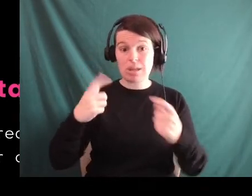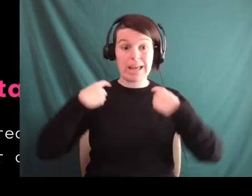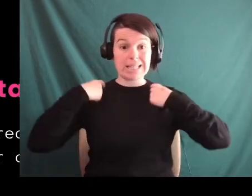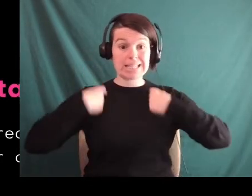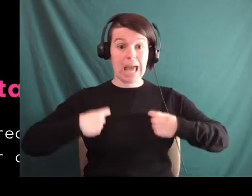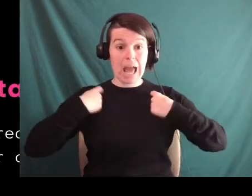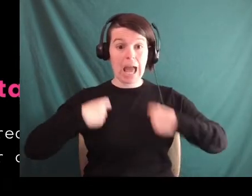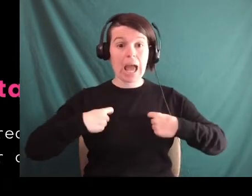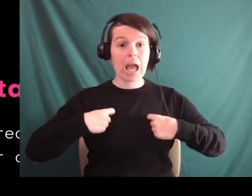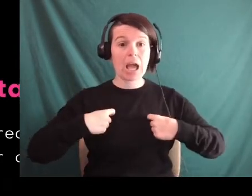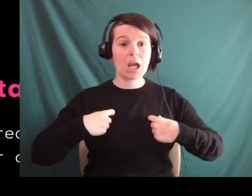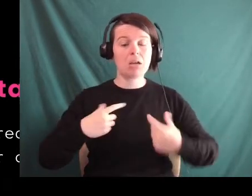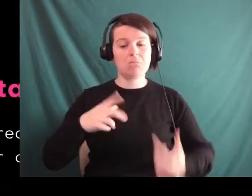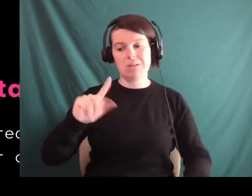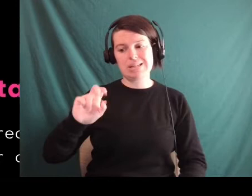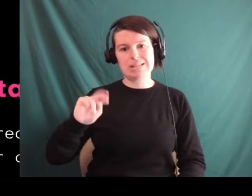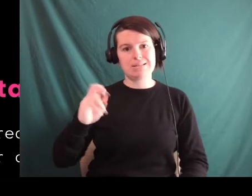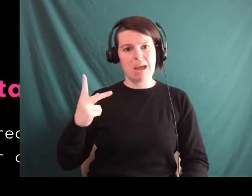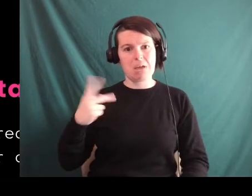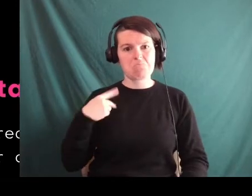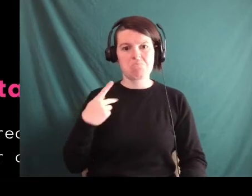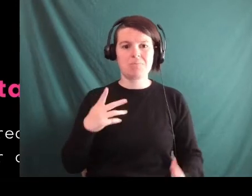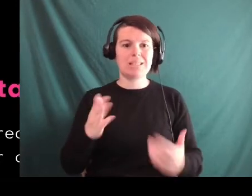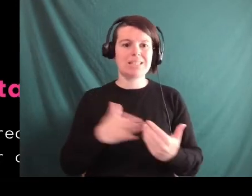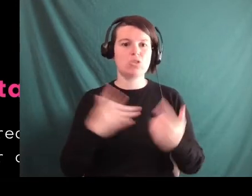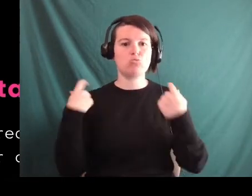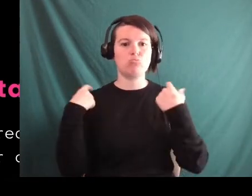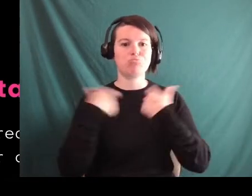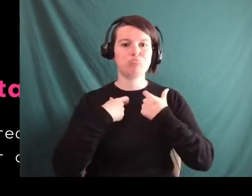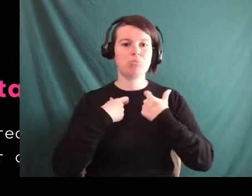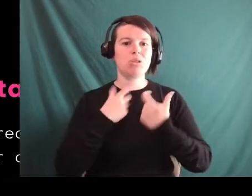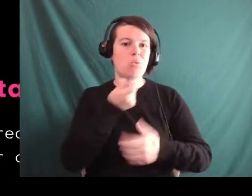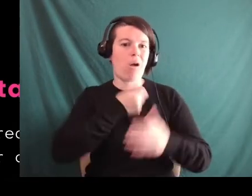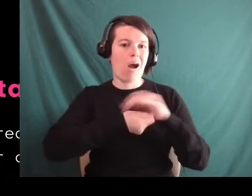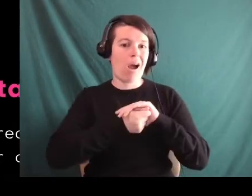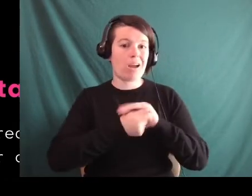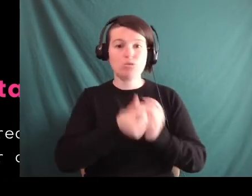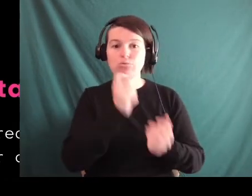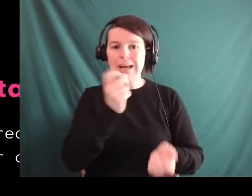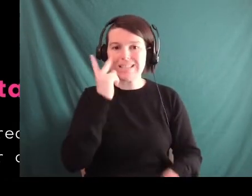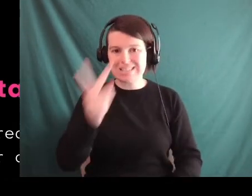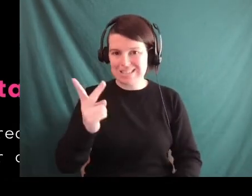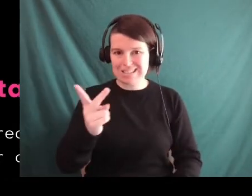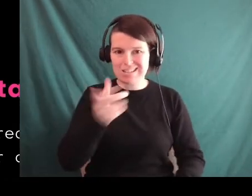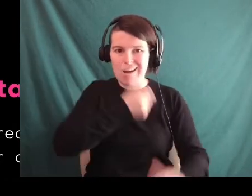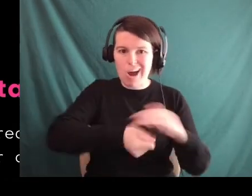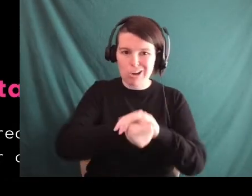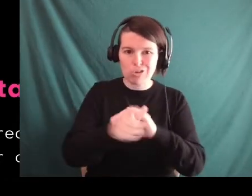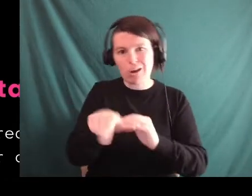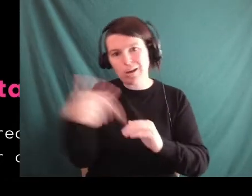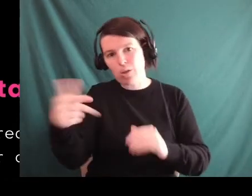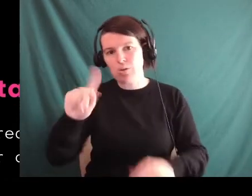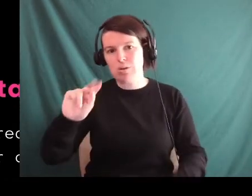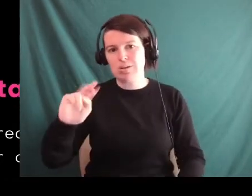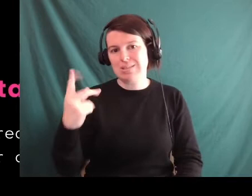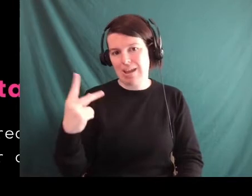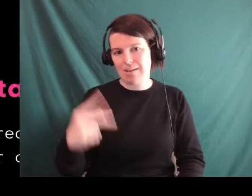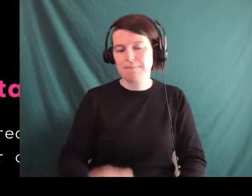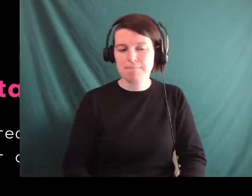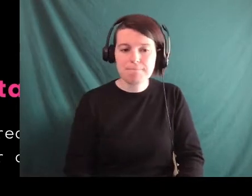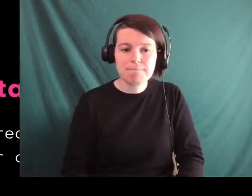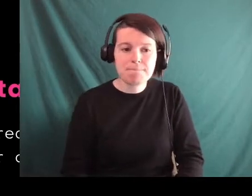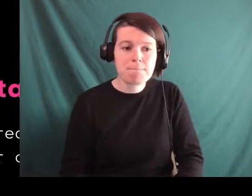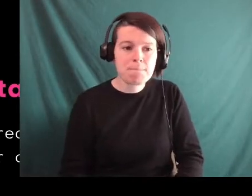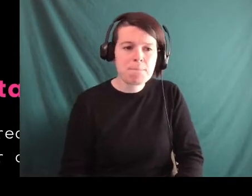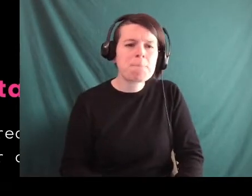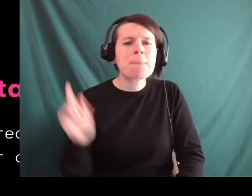the straps are much further in to your shoulders, so you don't see it underneath another tank top. And